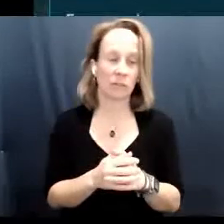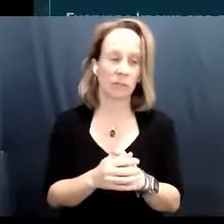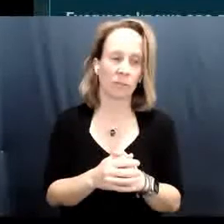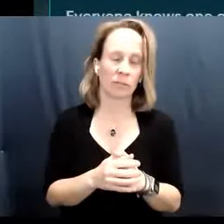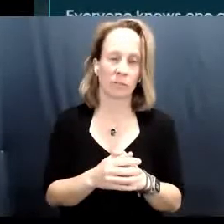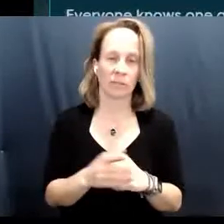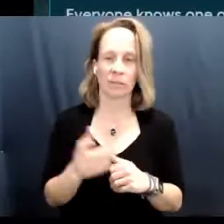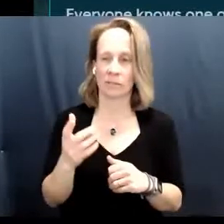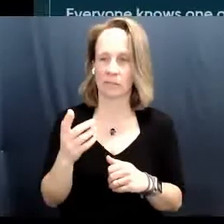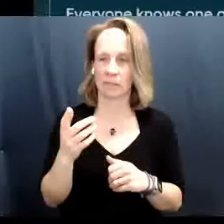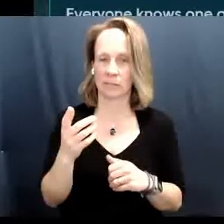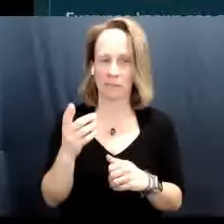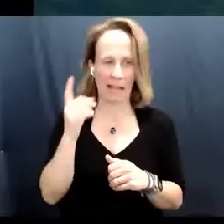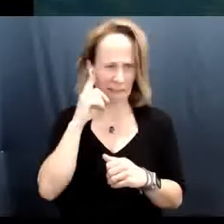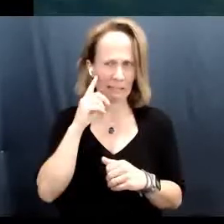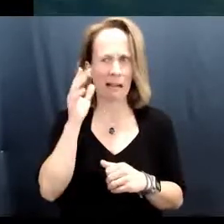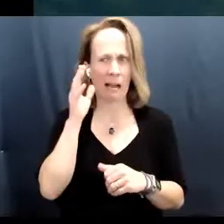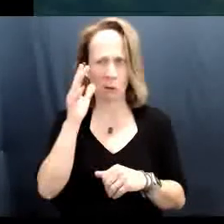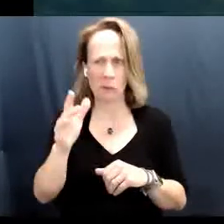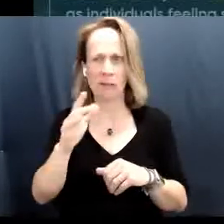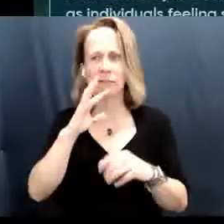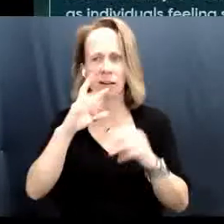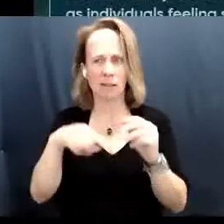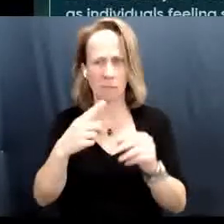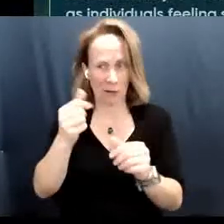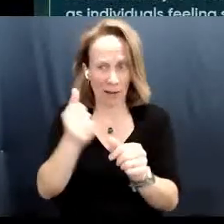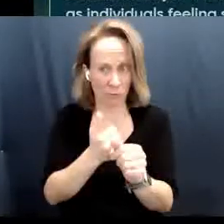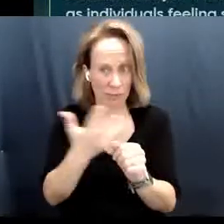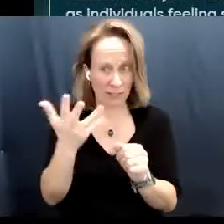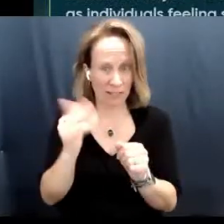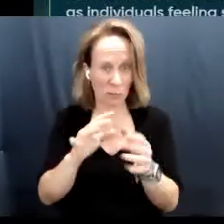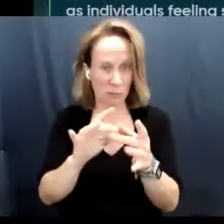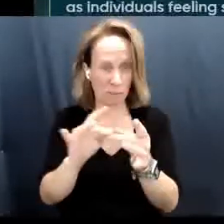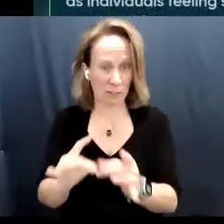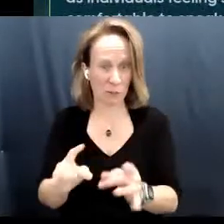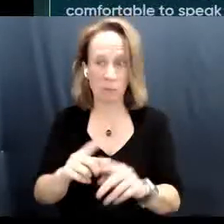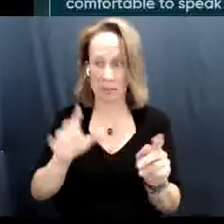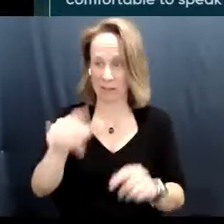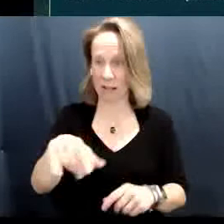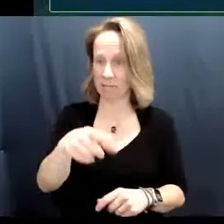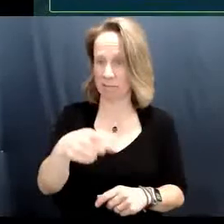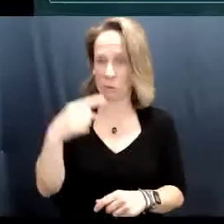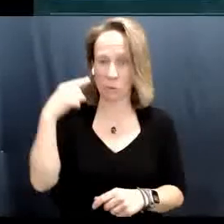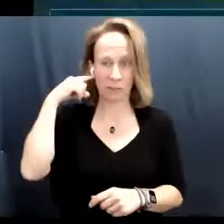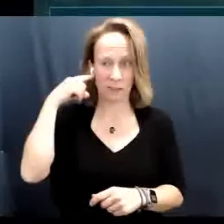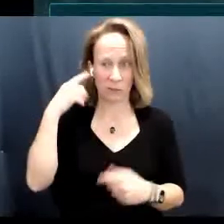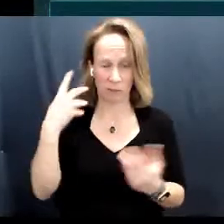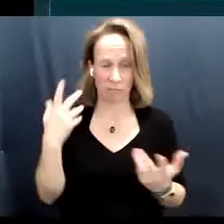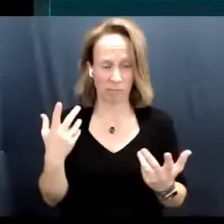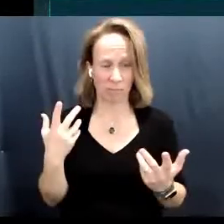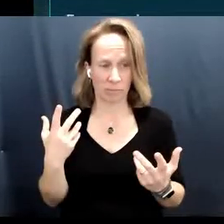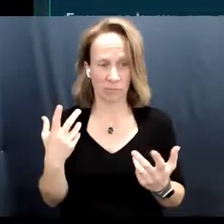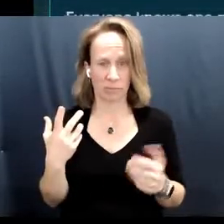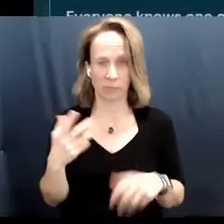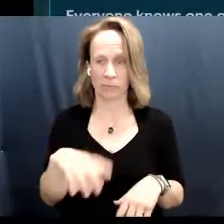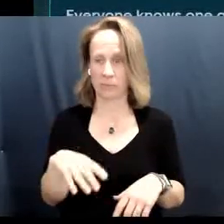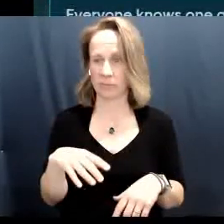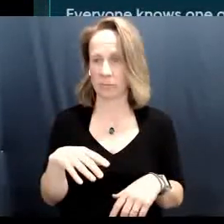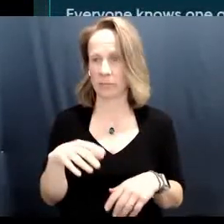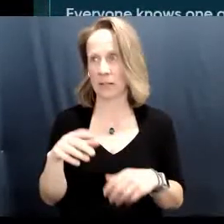everything I think that was mentioned. But yeah, this is what we hear, you know, there's this these specific